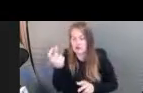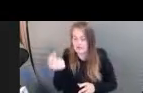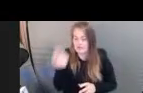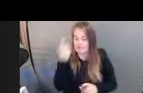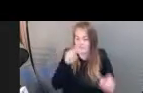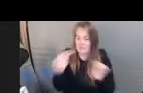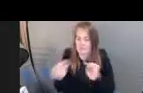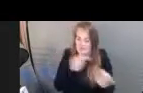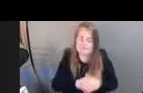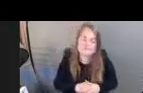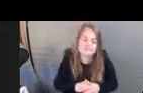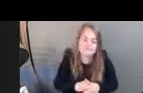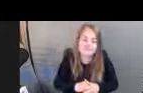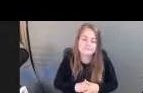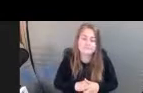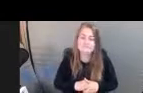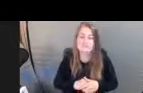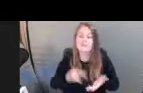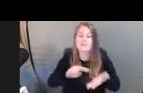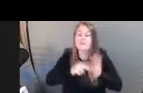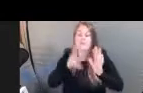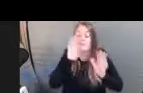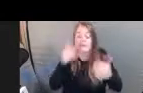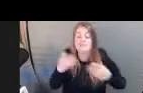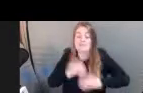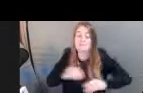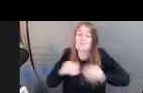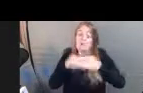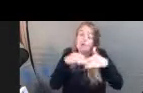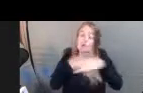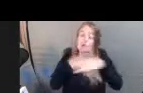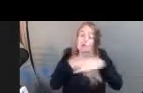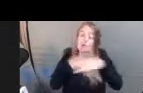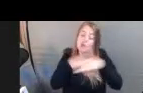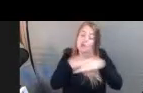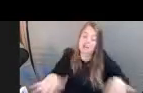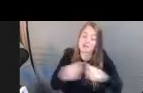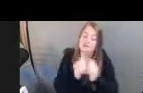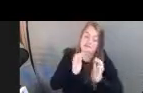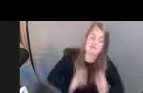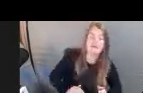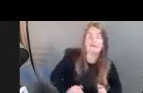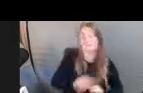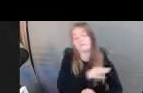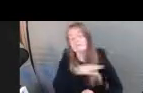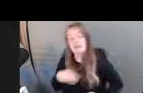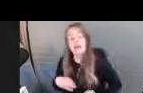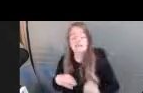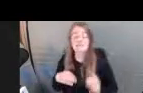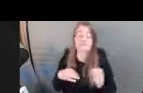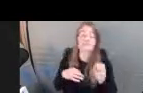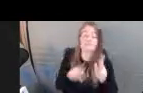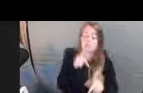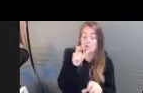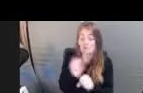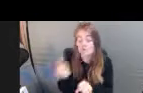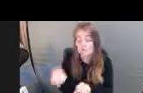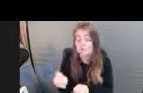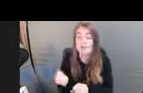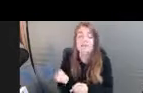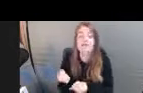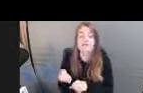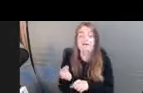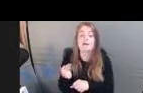this does, this is going to attract more inclusive and diverse staff and customers, obviously. It's going to differentiate you from your competition. You're